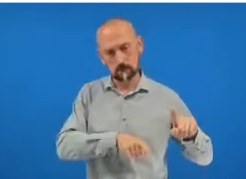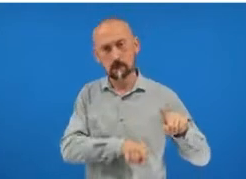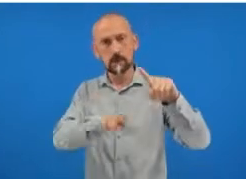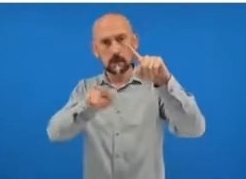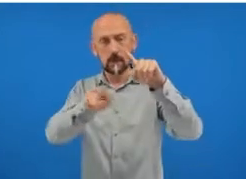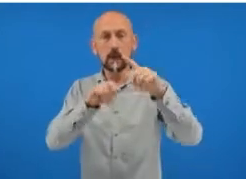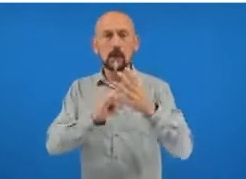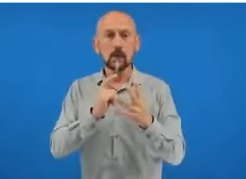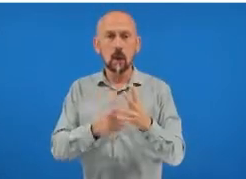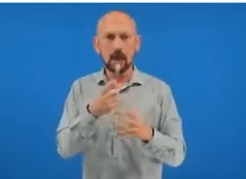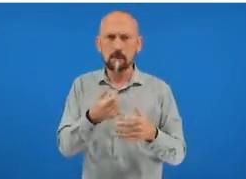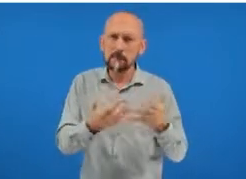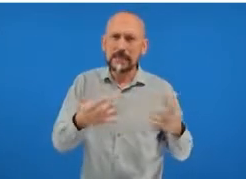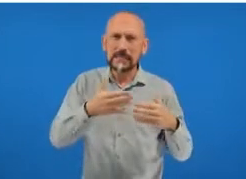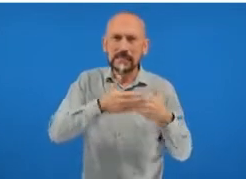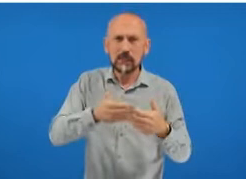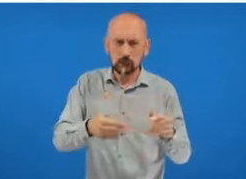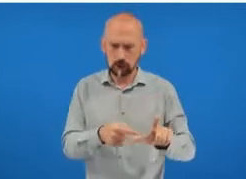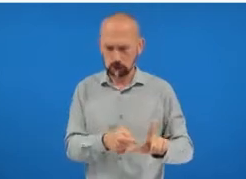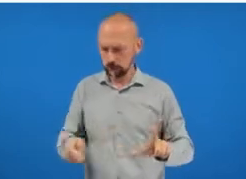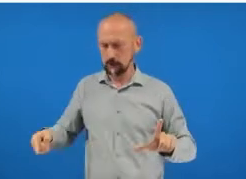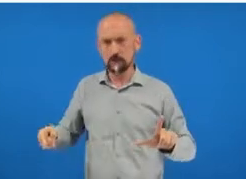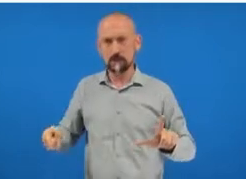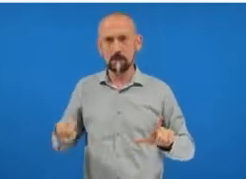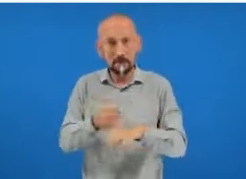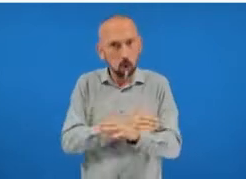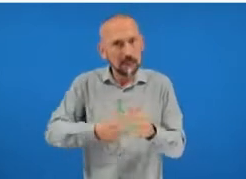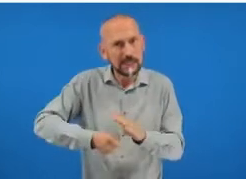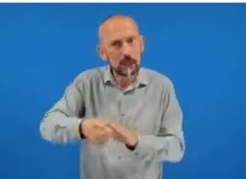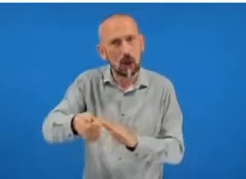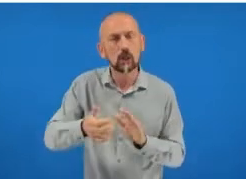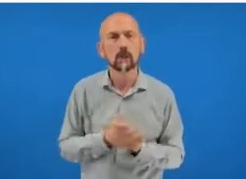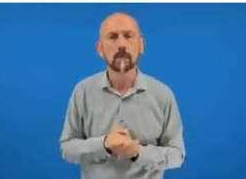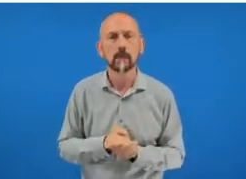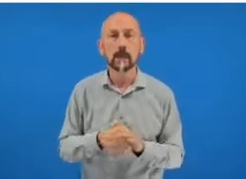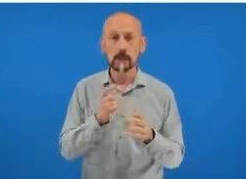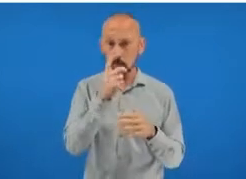discharged. And you can see that if you have 6, 7, or 8 sessions, you've got very high recovery